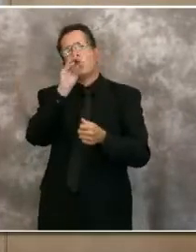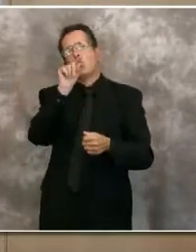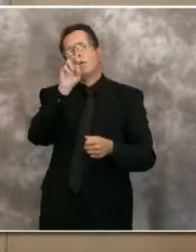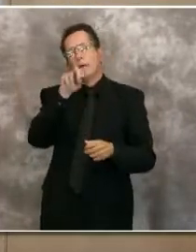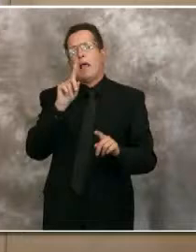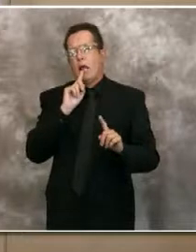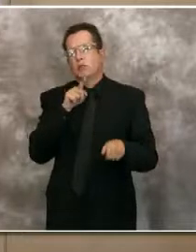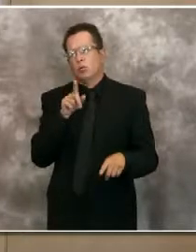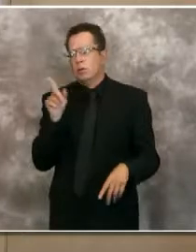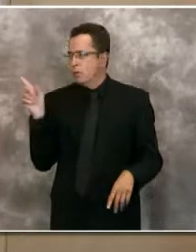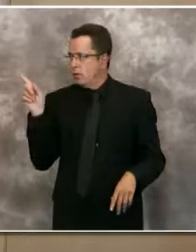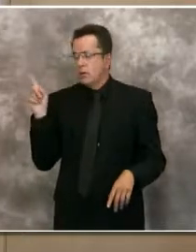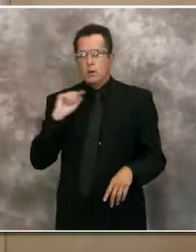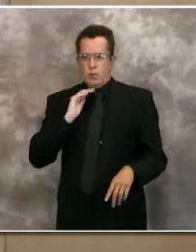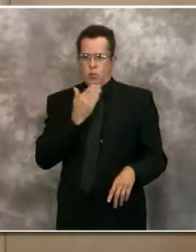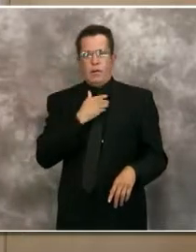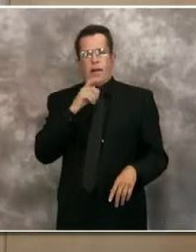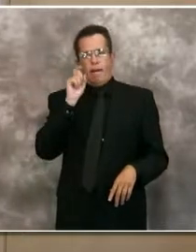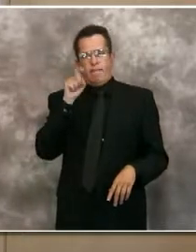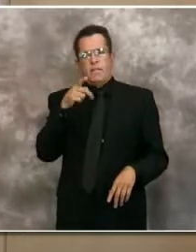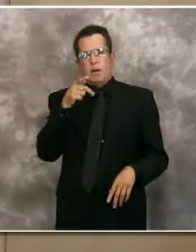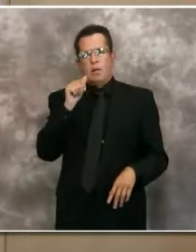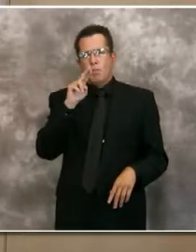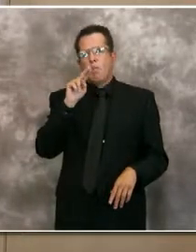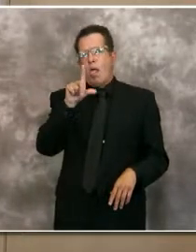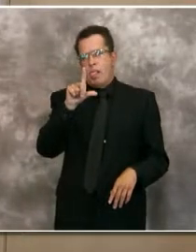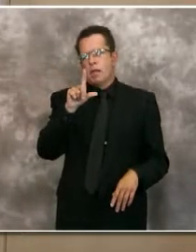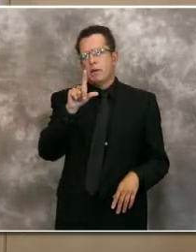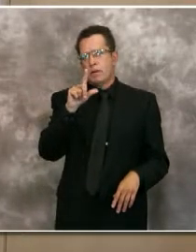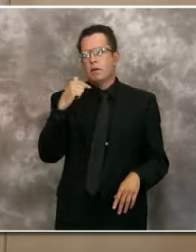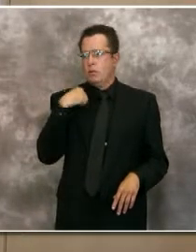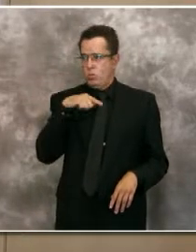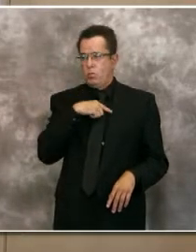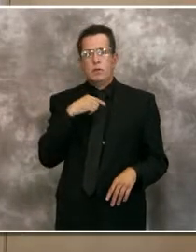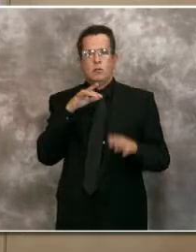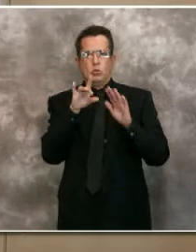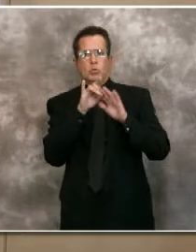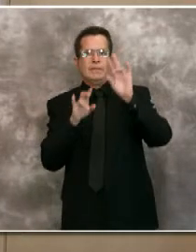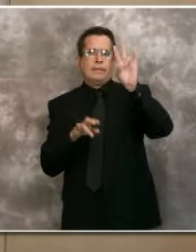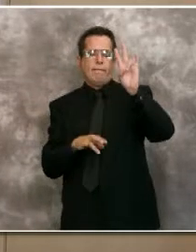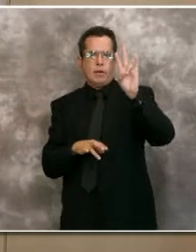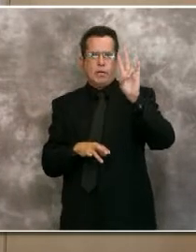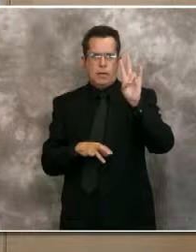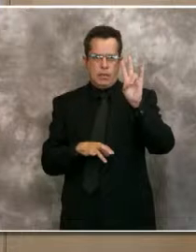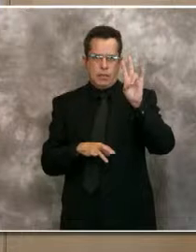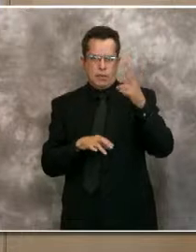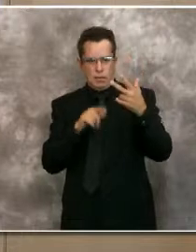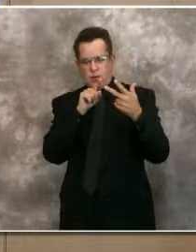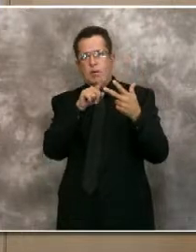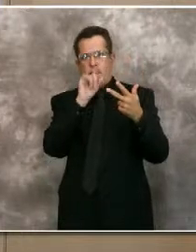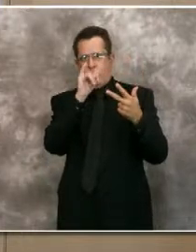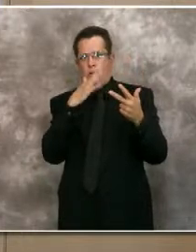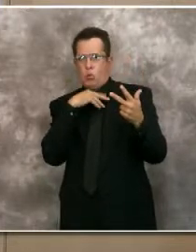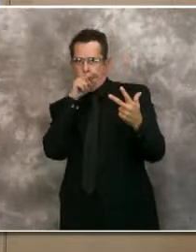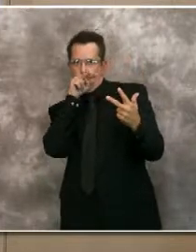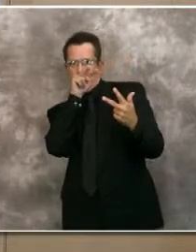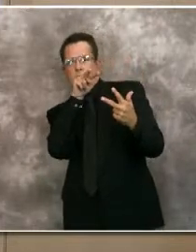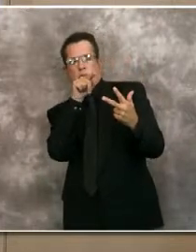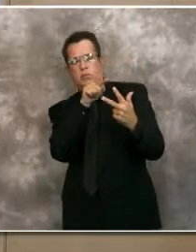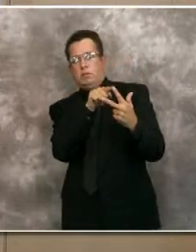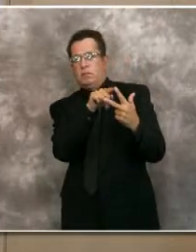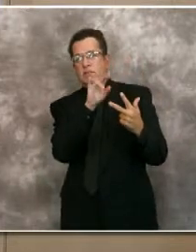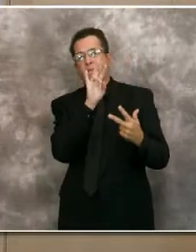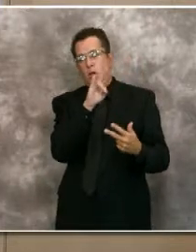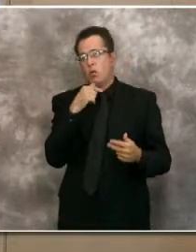Paul, we have to have a target. So we looked at, we chose 7 because at the time when we chose the triggers,